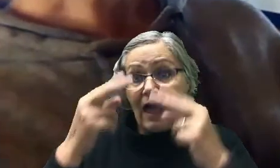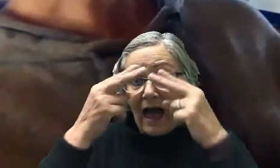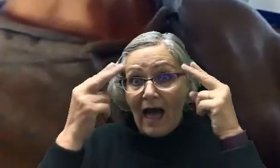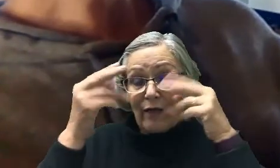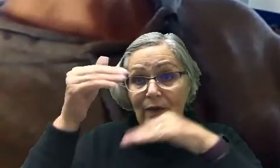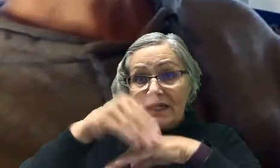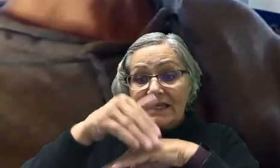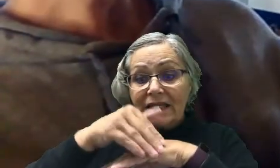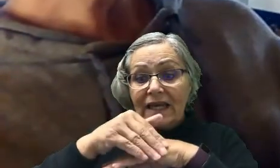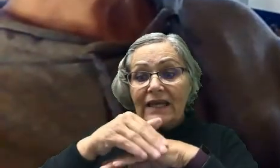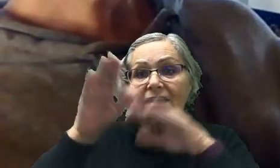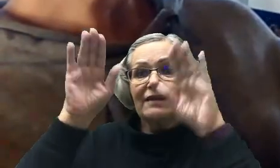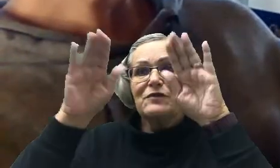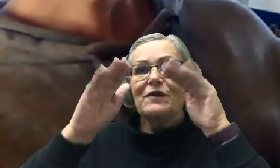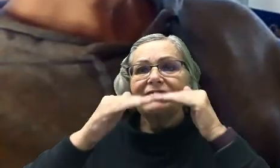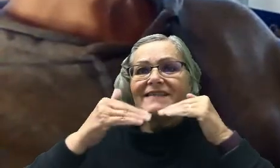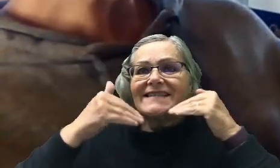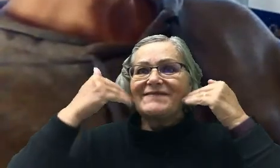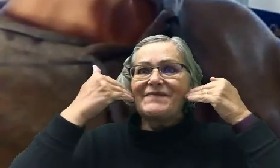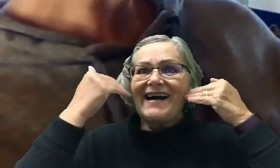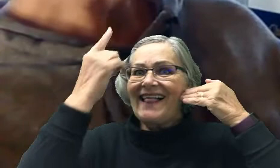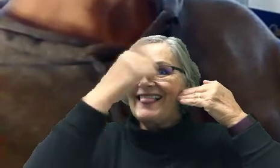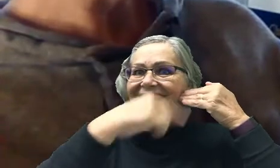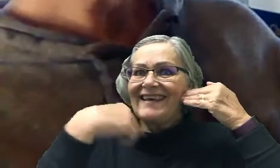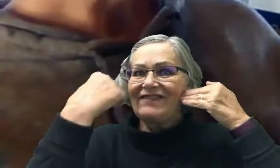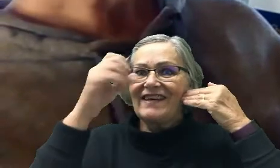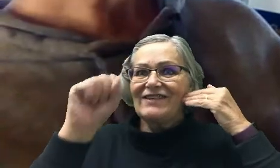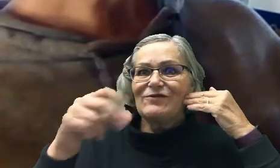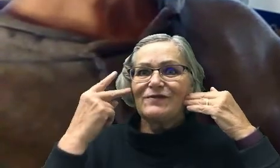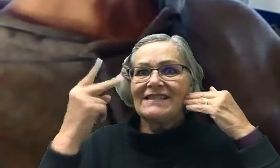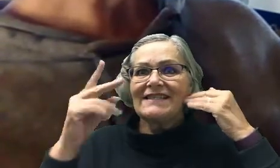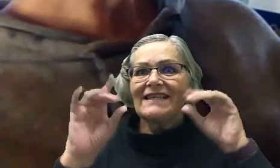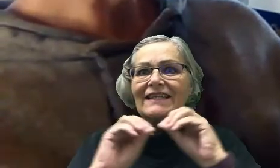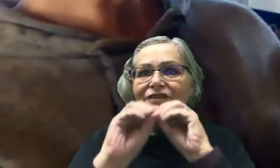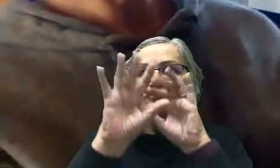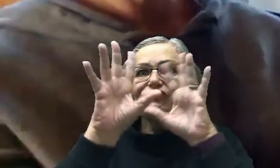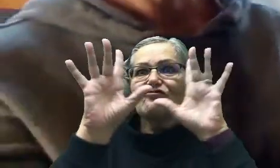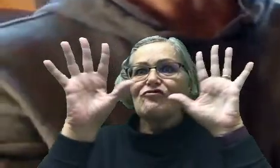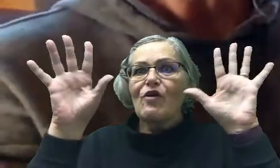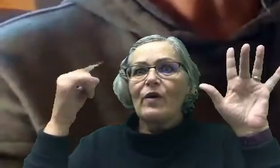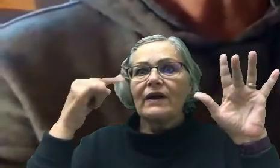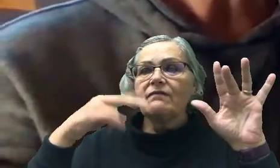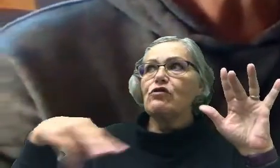And on Halloween night, its wonderful smiling face could be seen glowing for